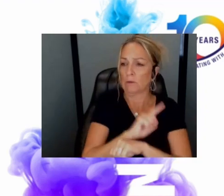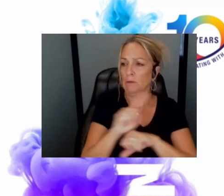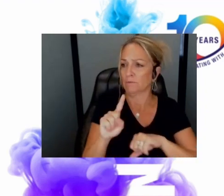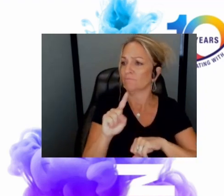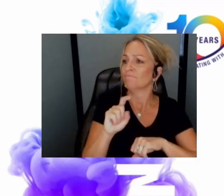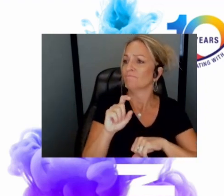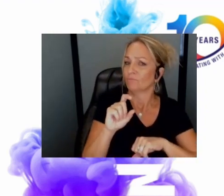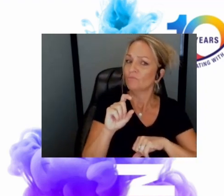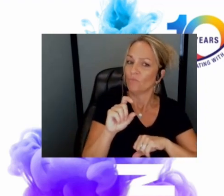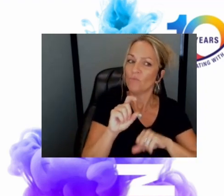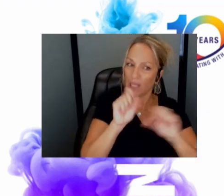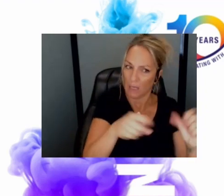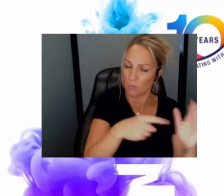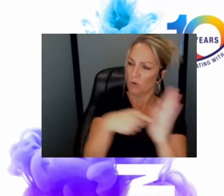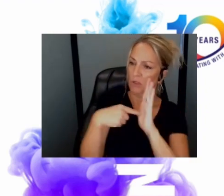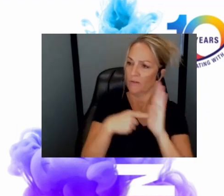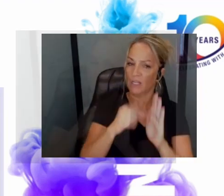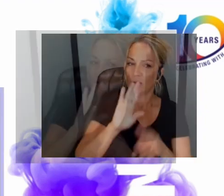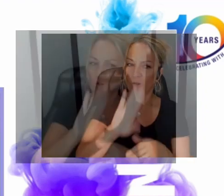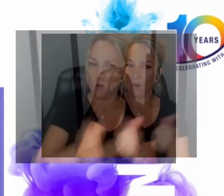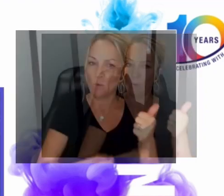authentic self.